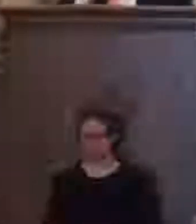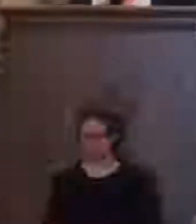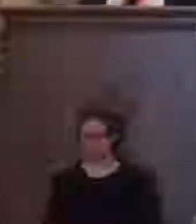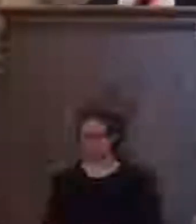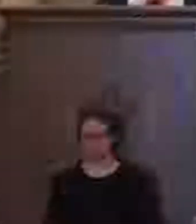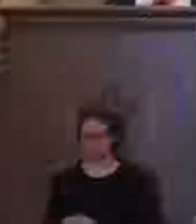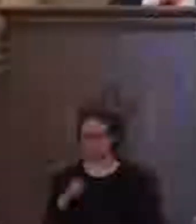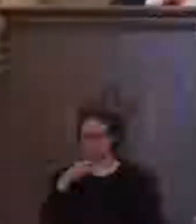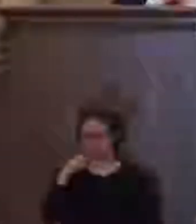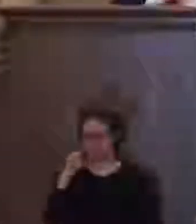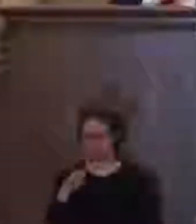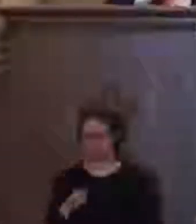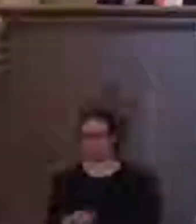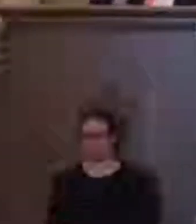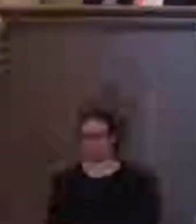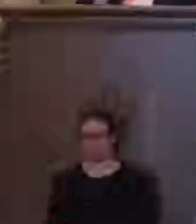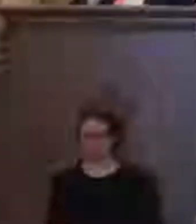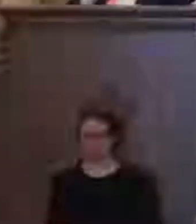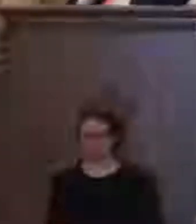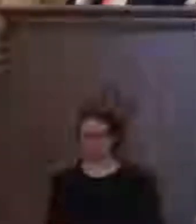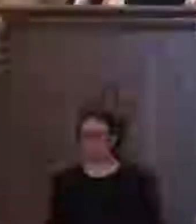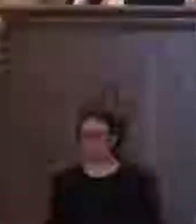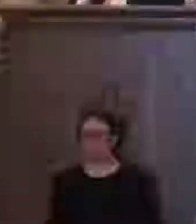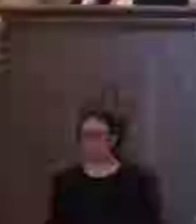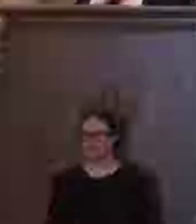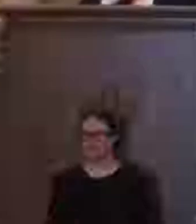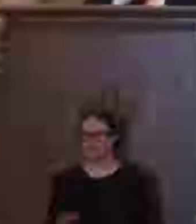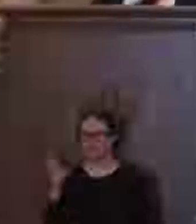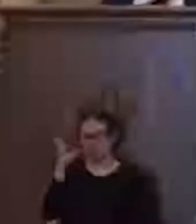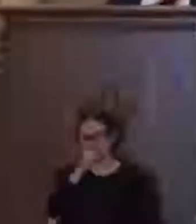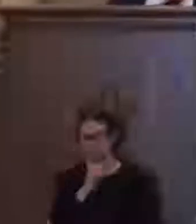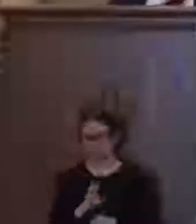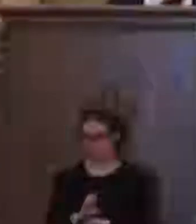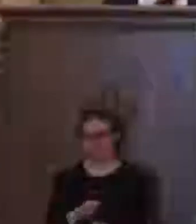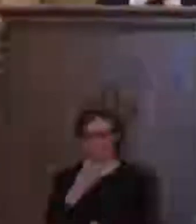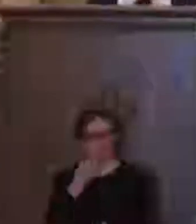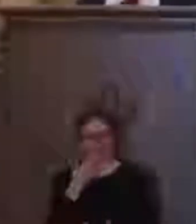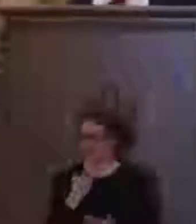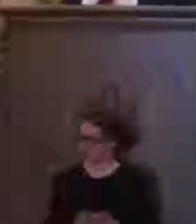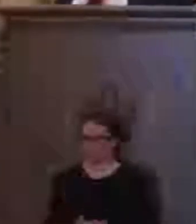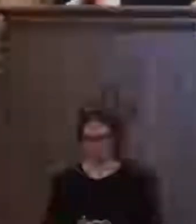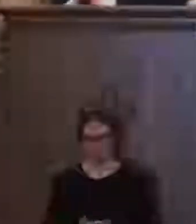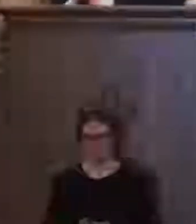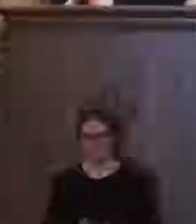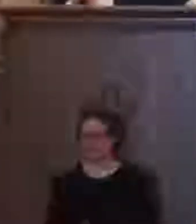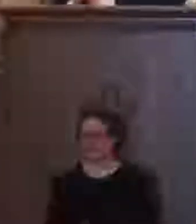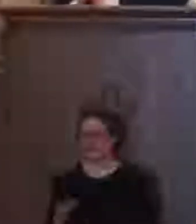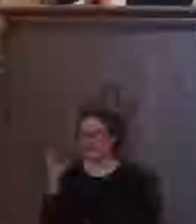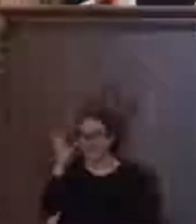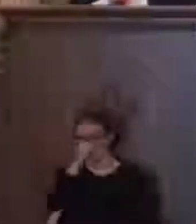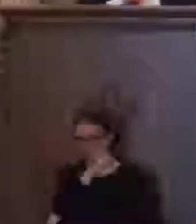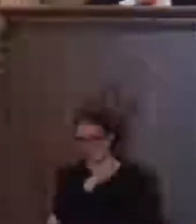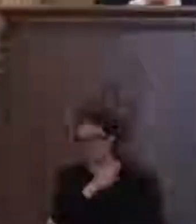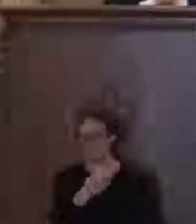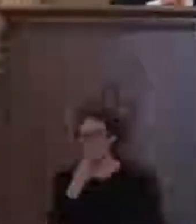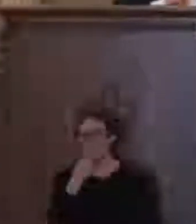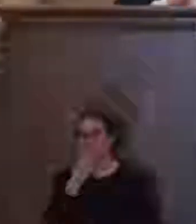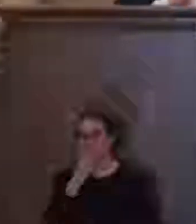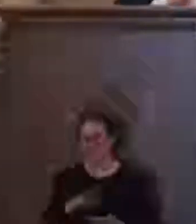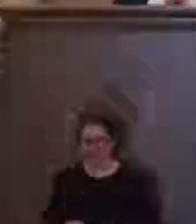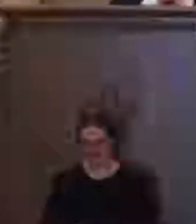that's what he tells me. And I'm telling you what, missing church is not good. Missing church is not